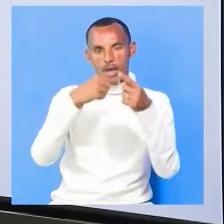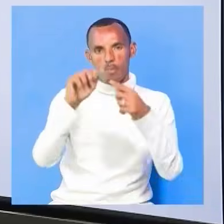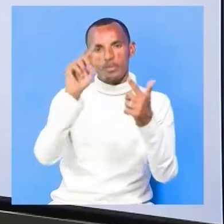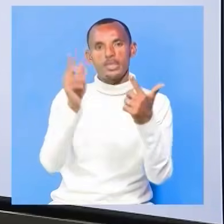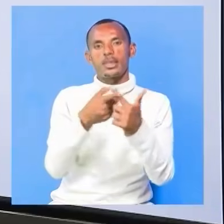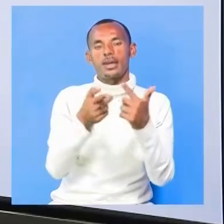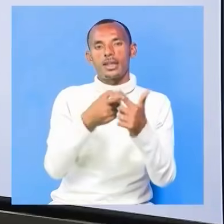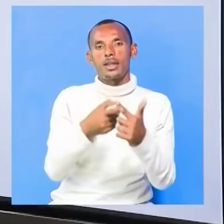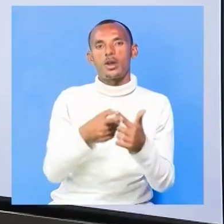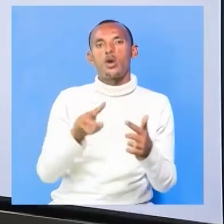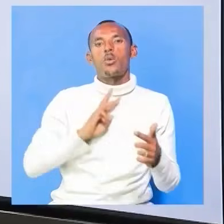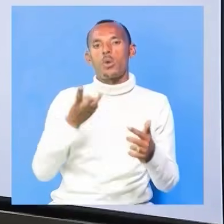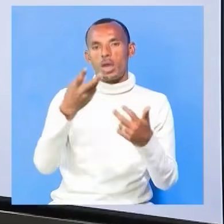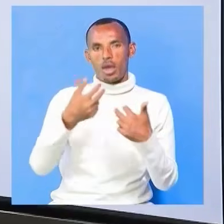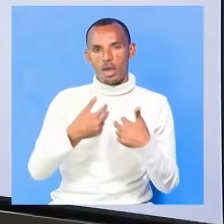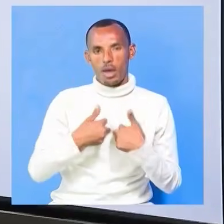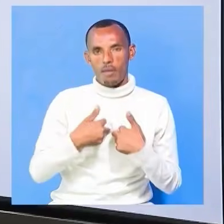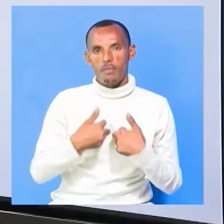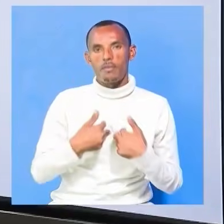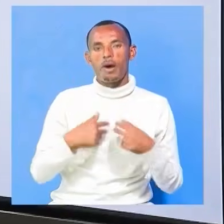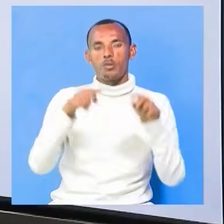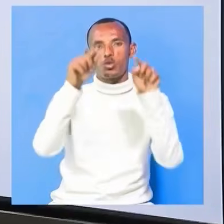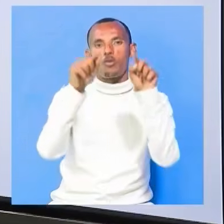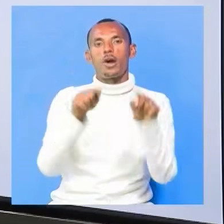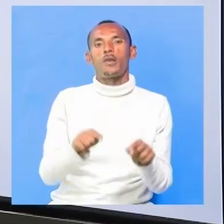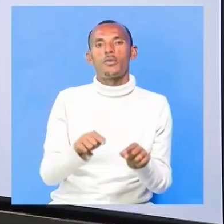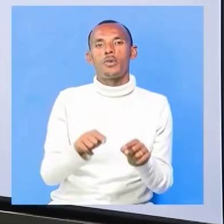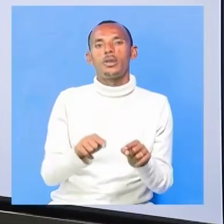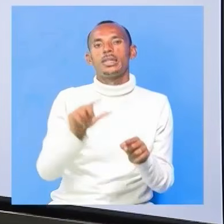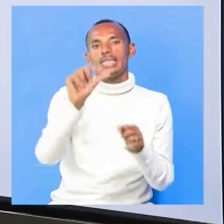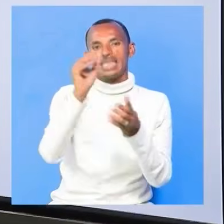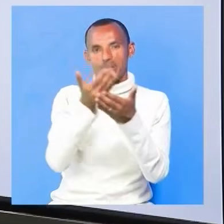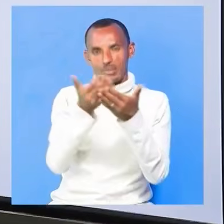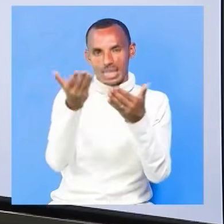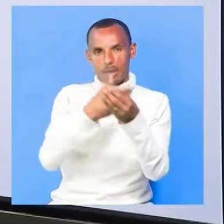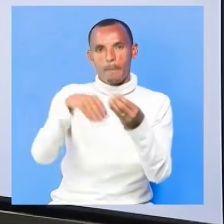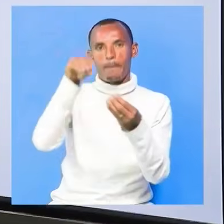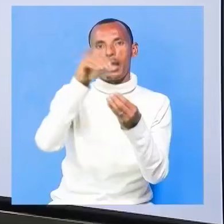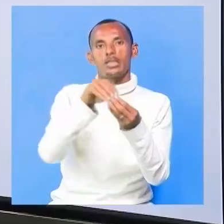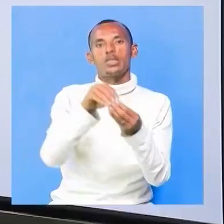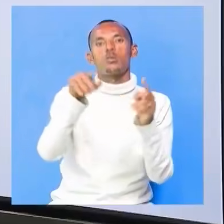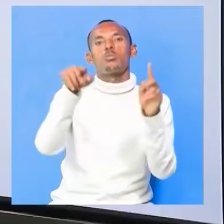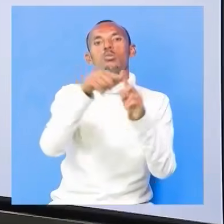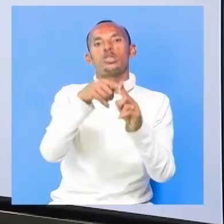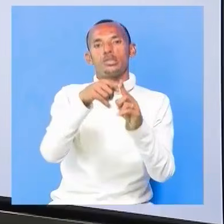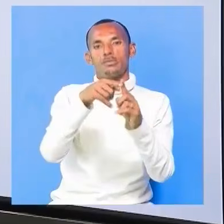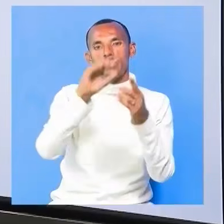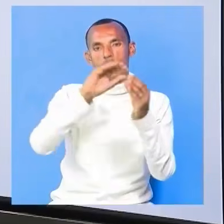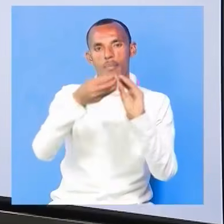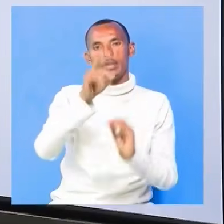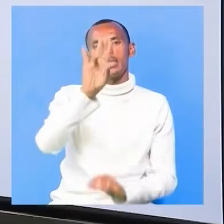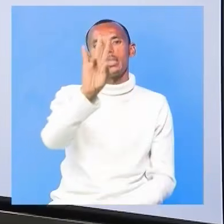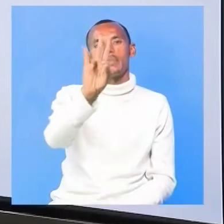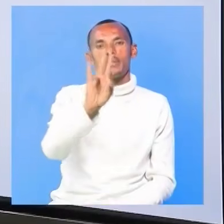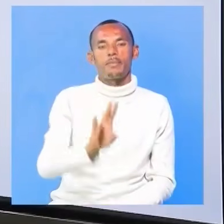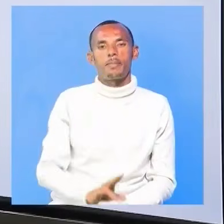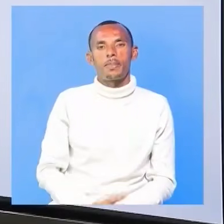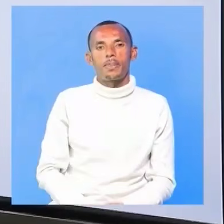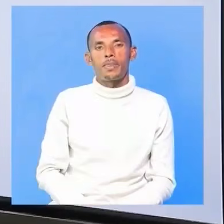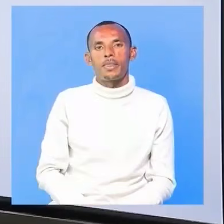to the second case, we have absolute value of something plus a positive number 7,